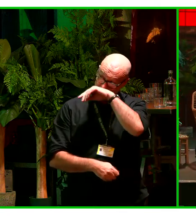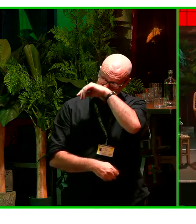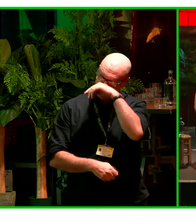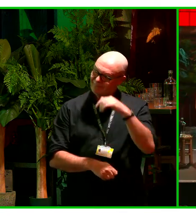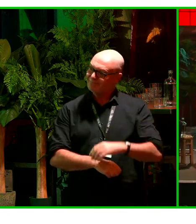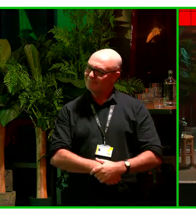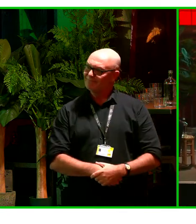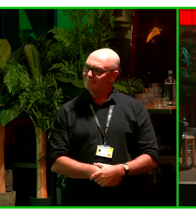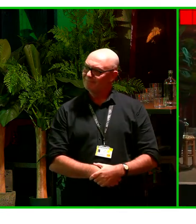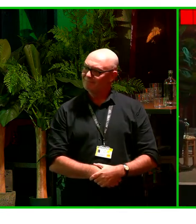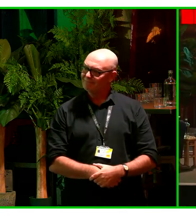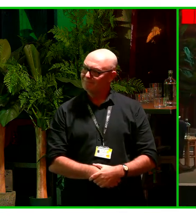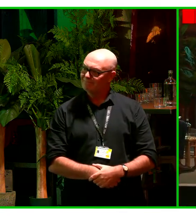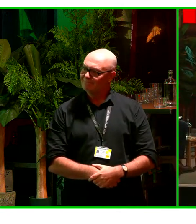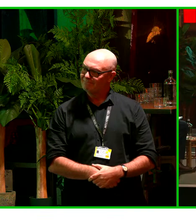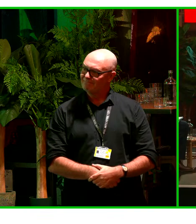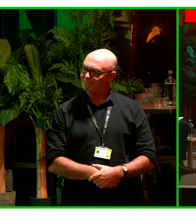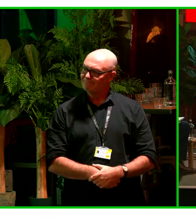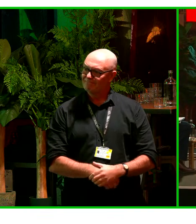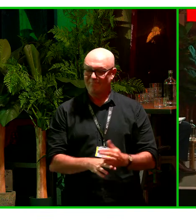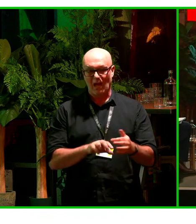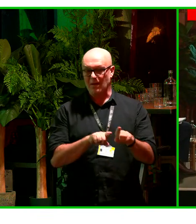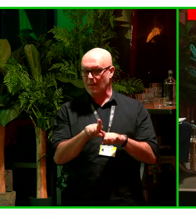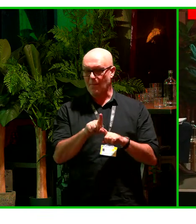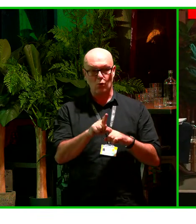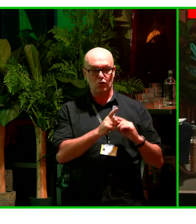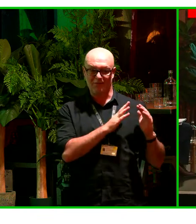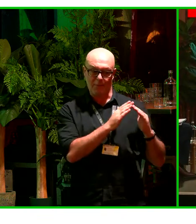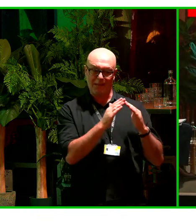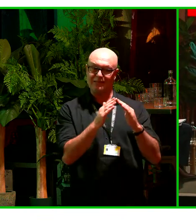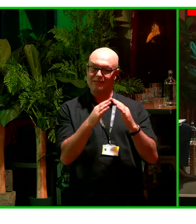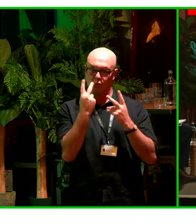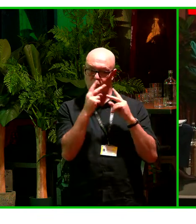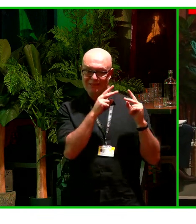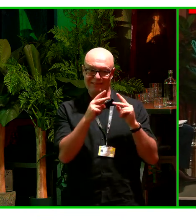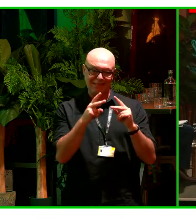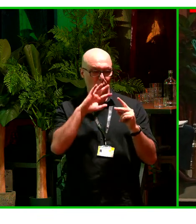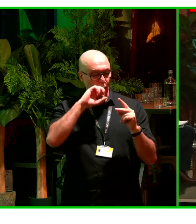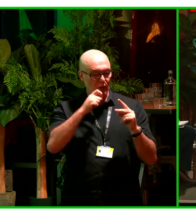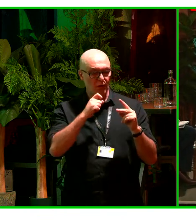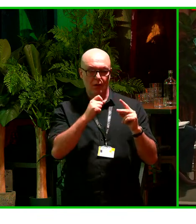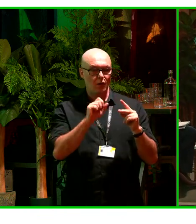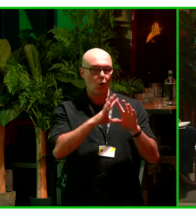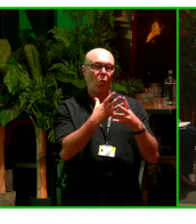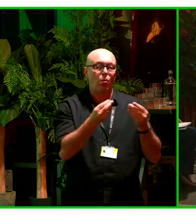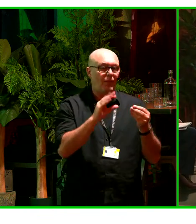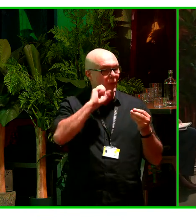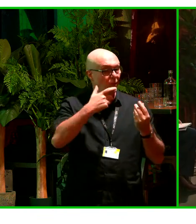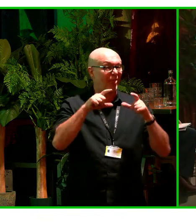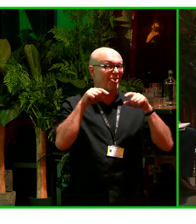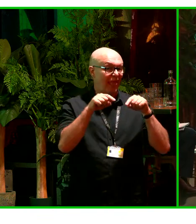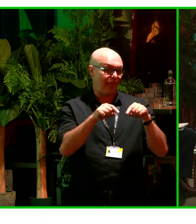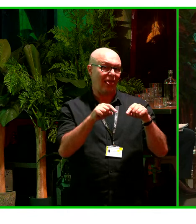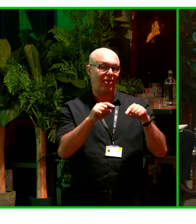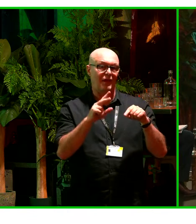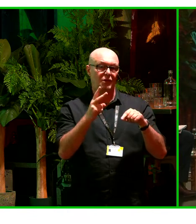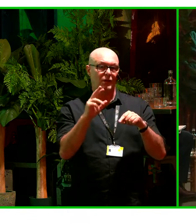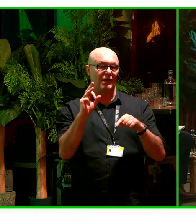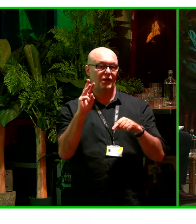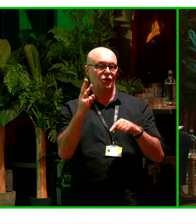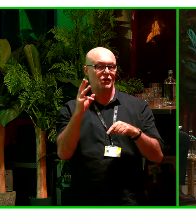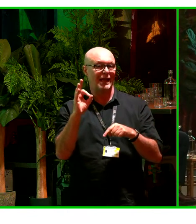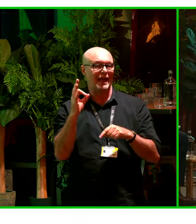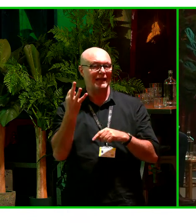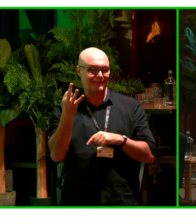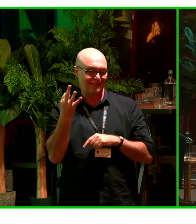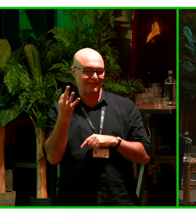So as already mentioned, most of the buildings you see around Manchester will still be here in 2038. There's an urgent need